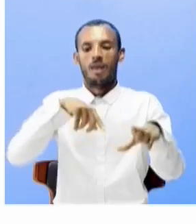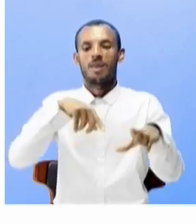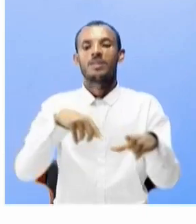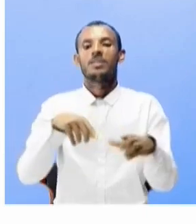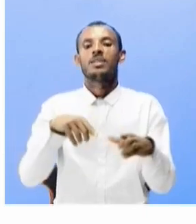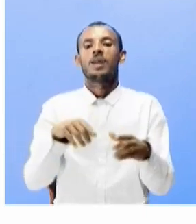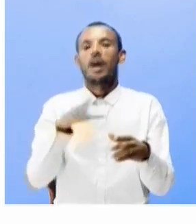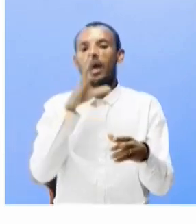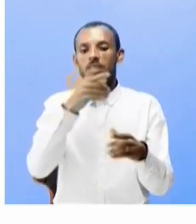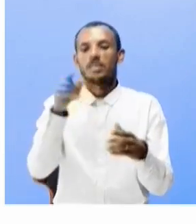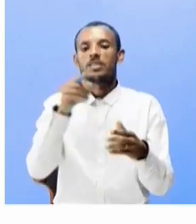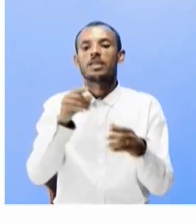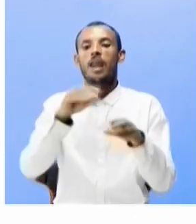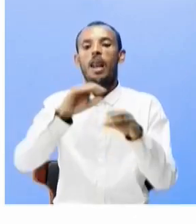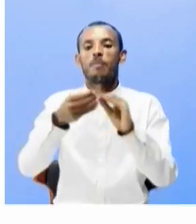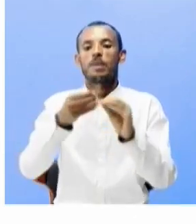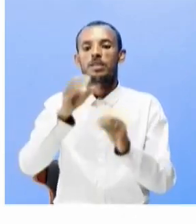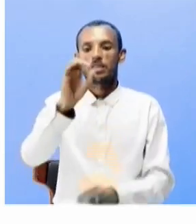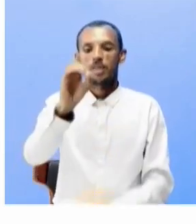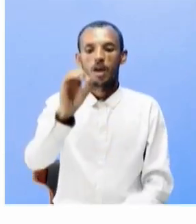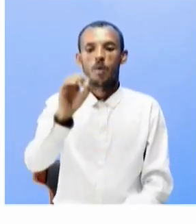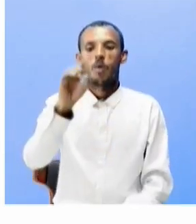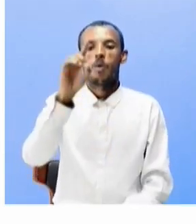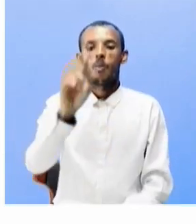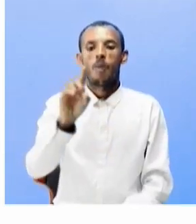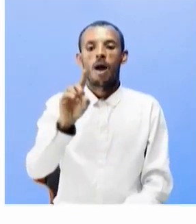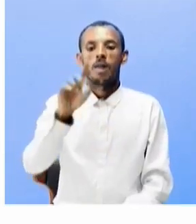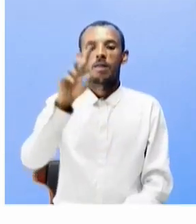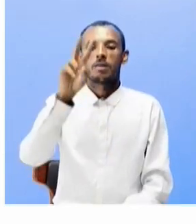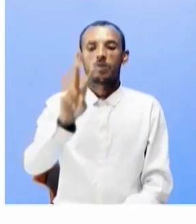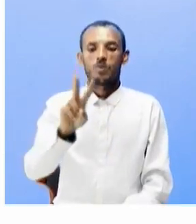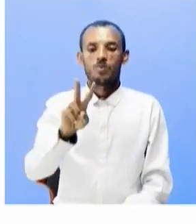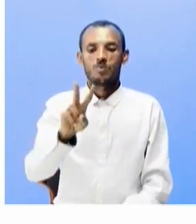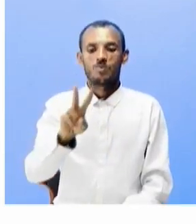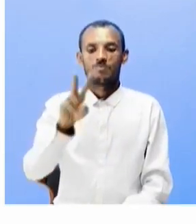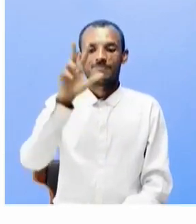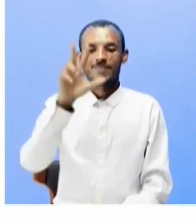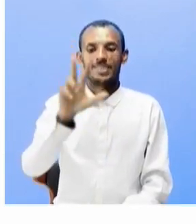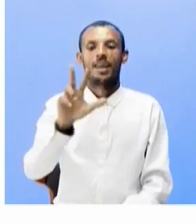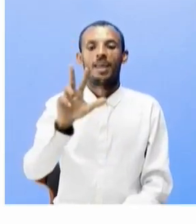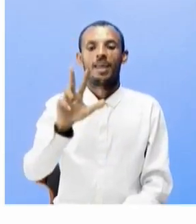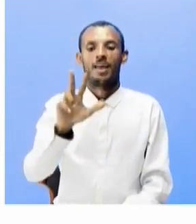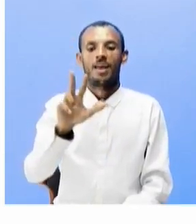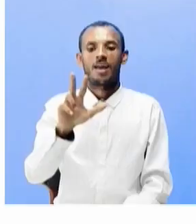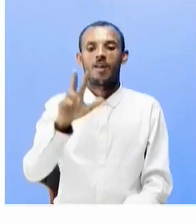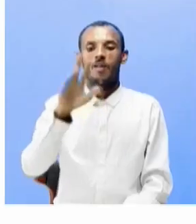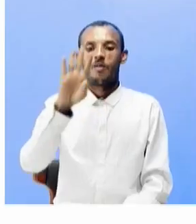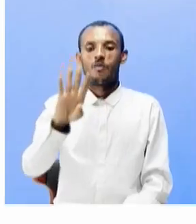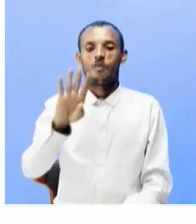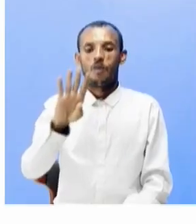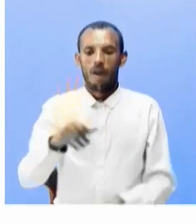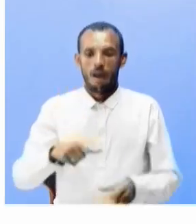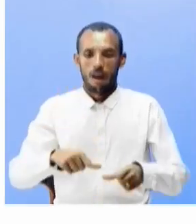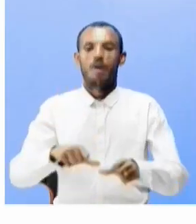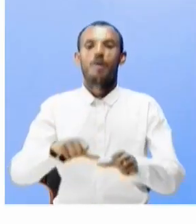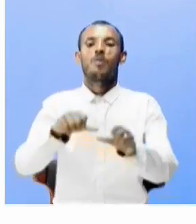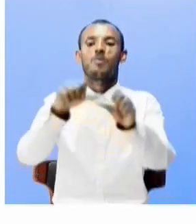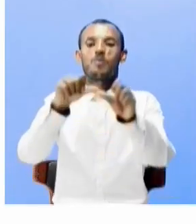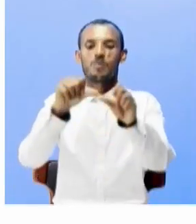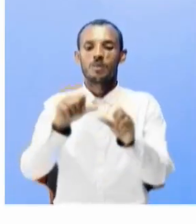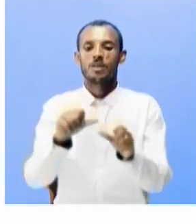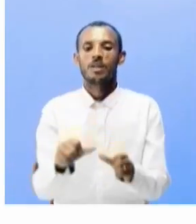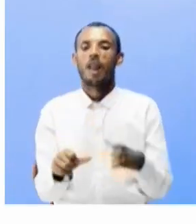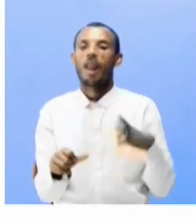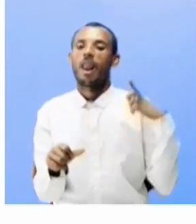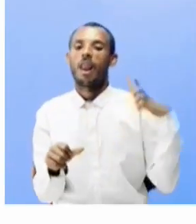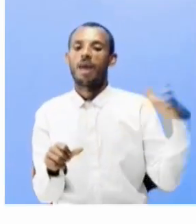numbers 0, 1, 2, 3, 4 in order. To the left you